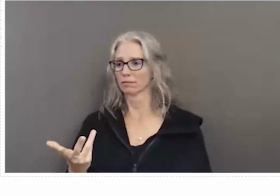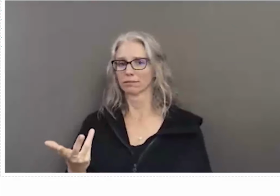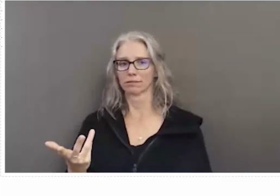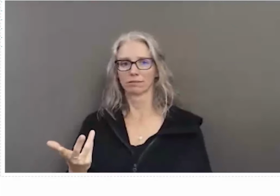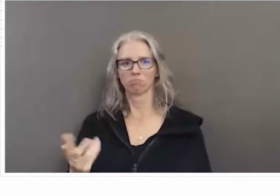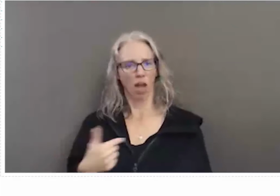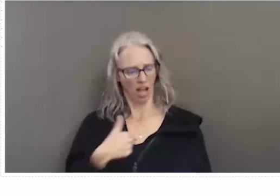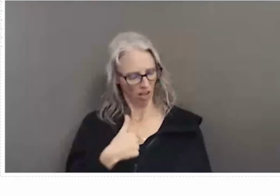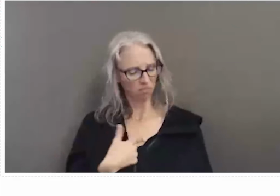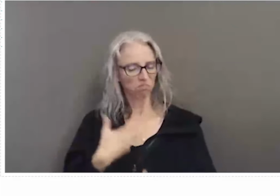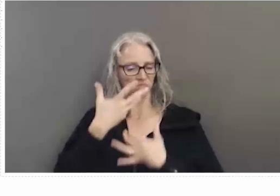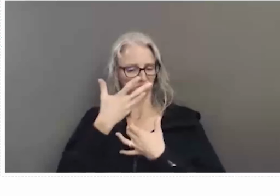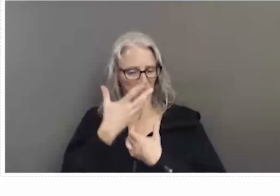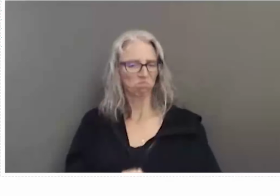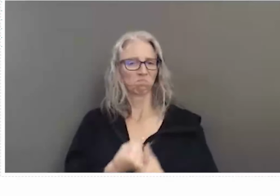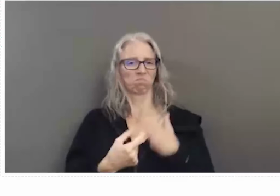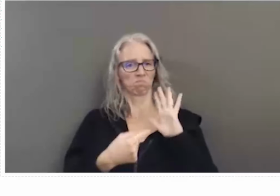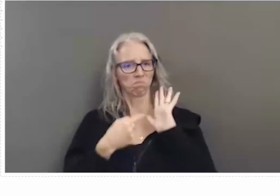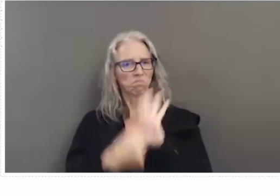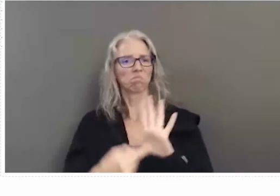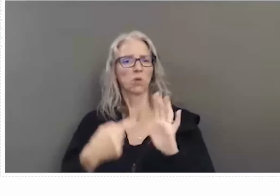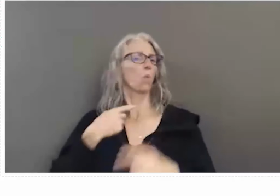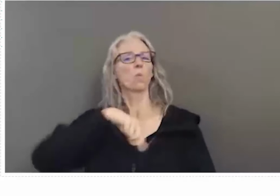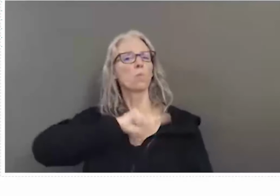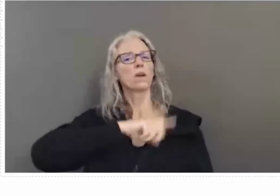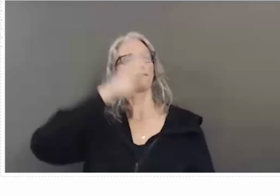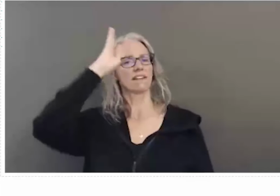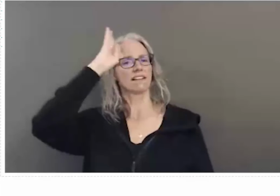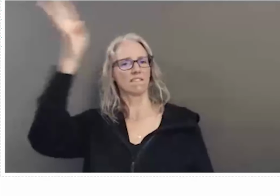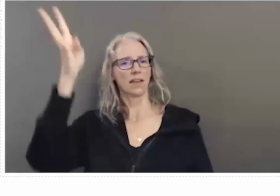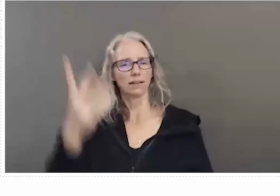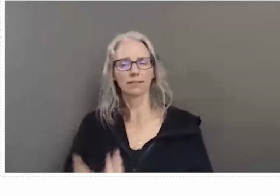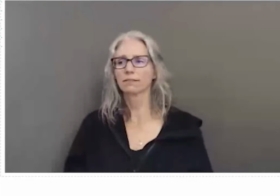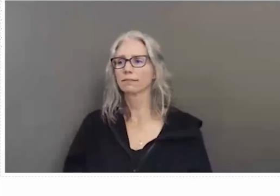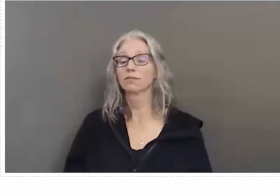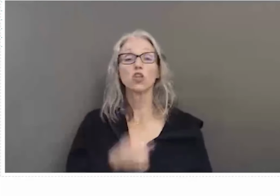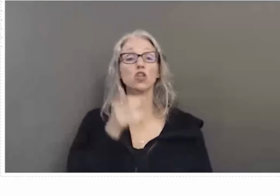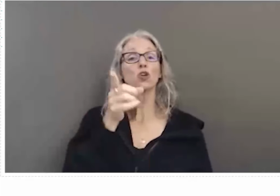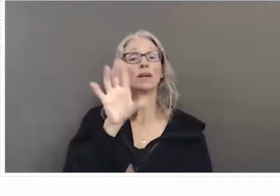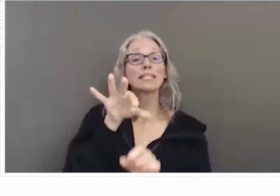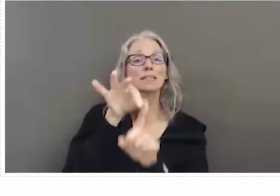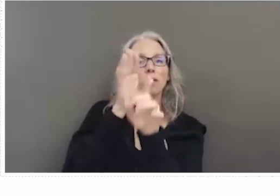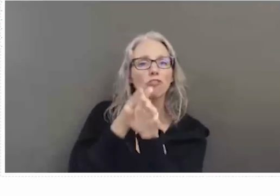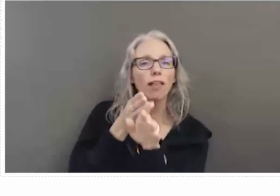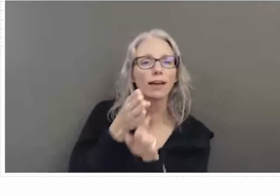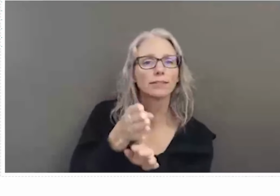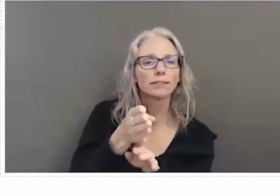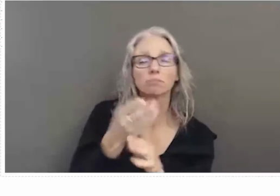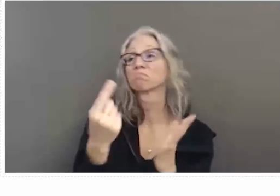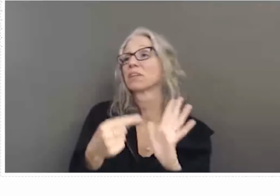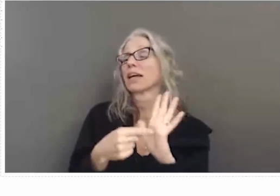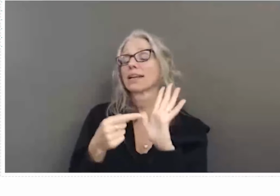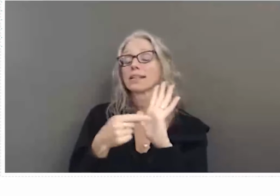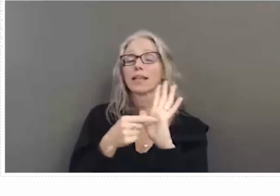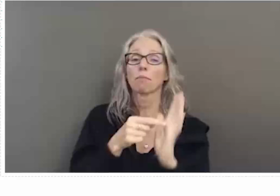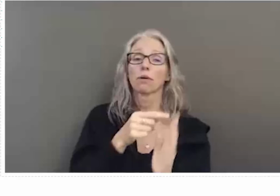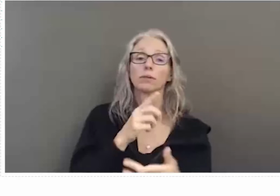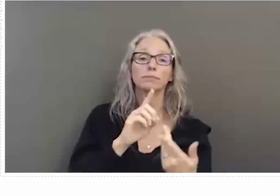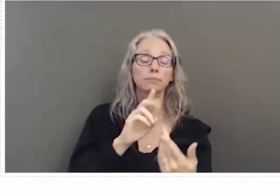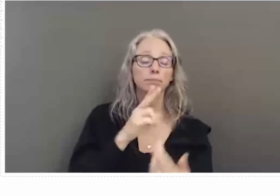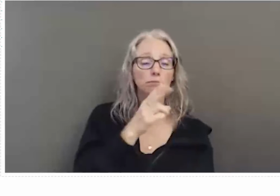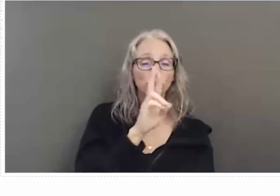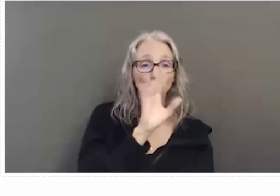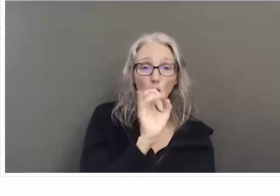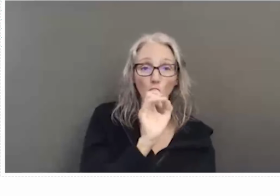Are you specialized in some ways of art? Are you specialized in urban arts? Are you so the goal here is